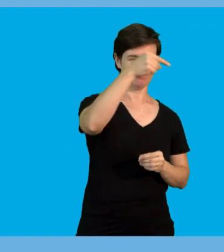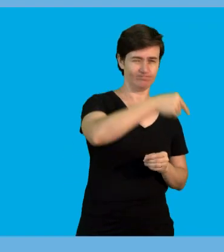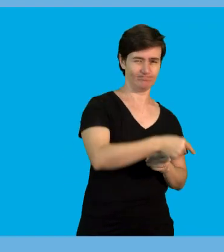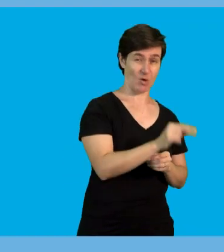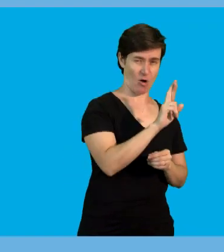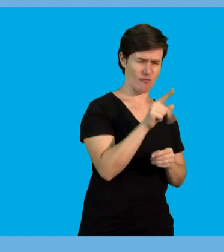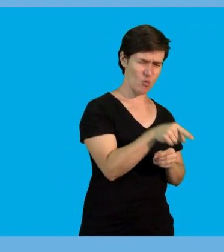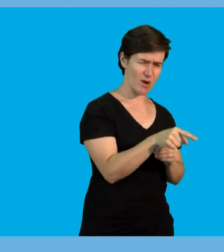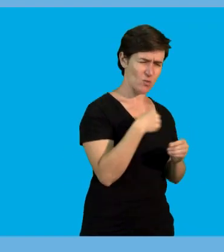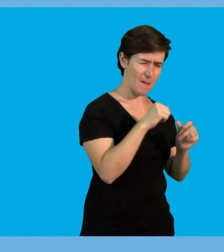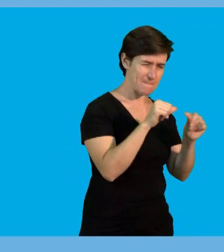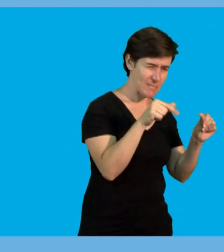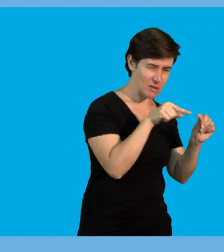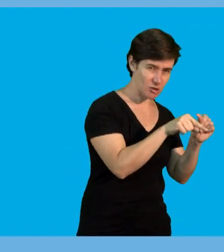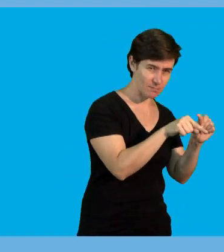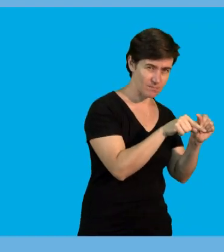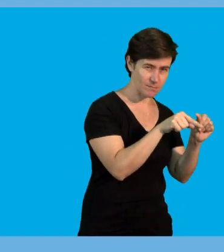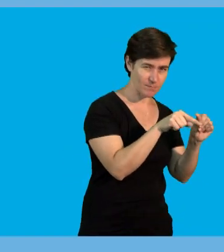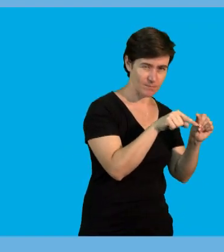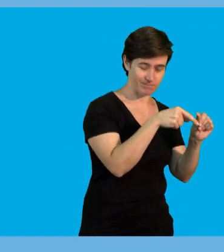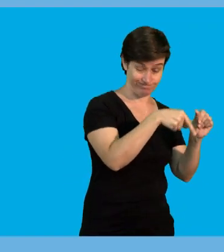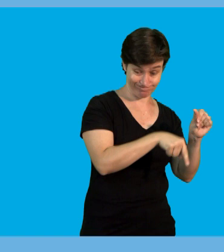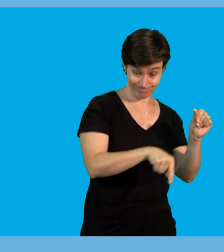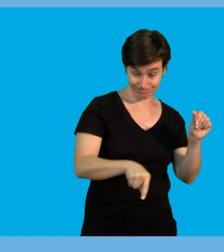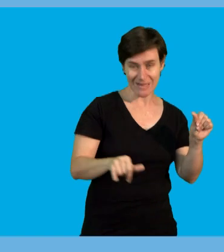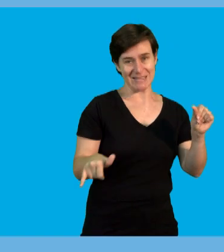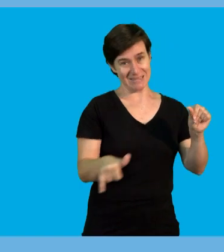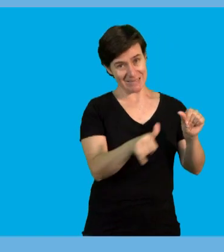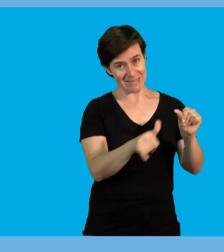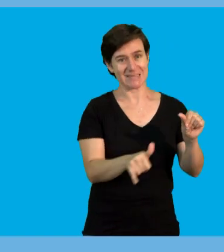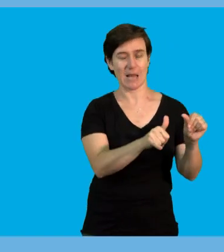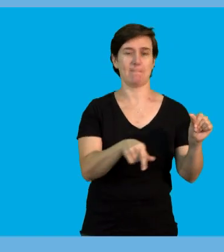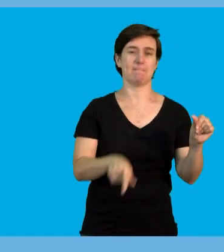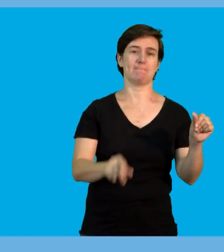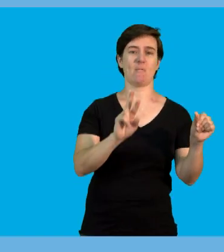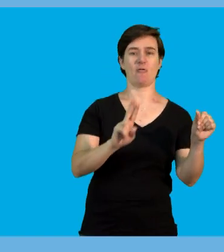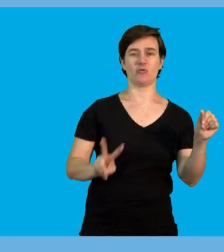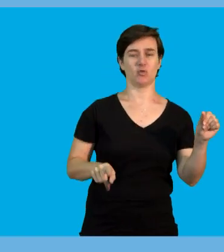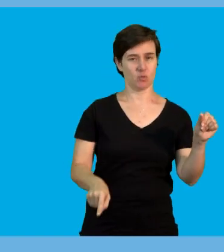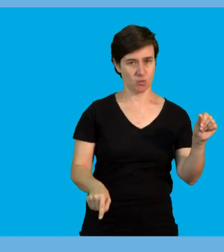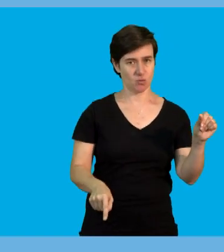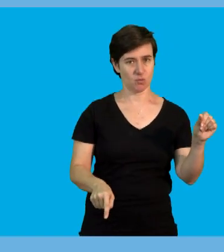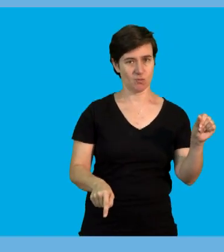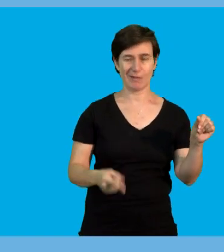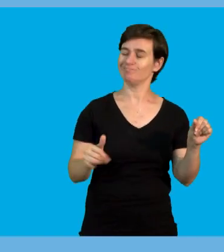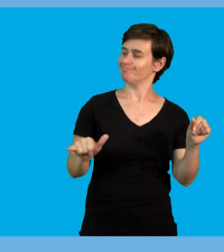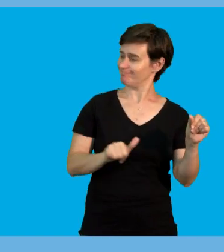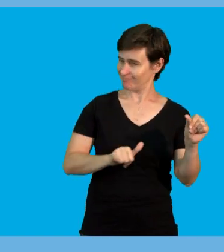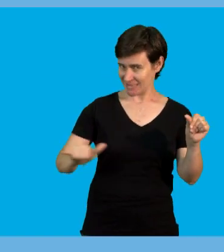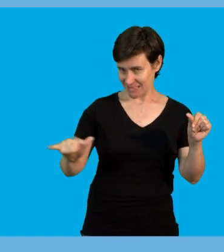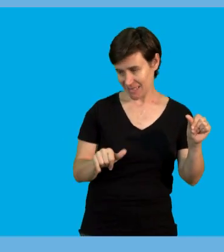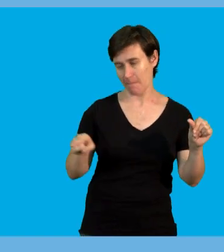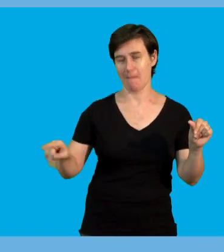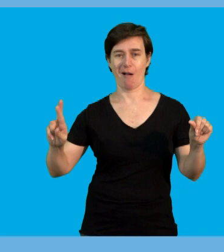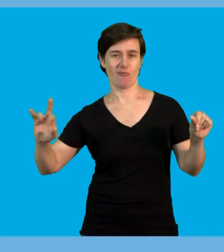number 1, that current across resistor number 1 is going to be the same as the current if you were to measure it again at resistor number